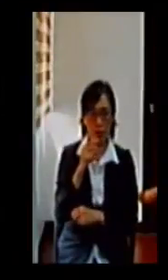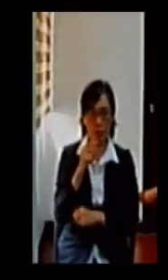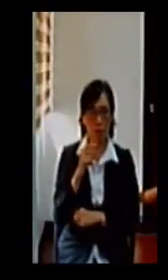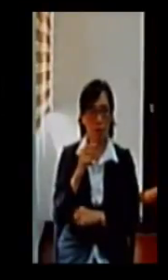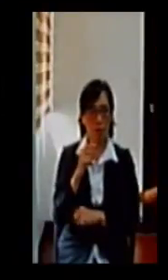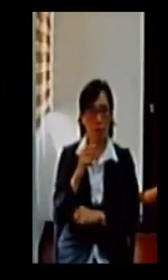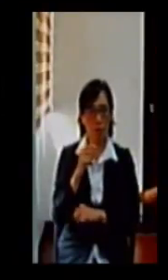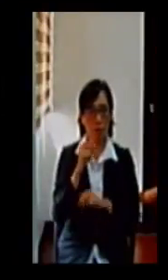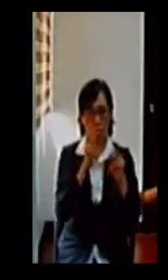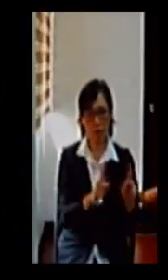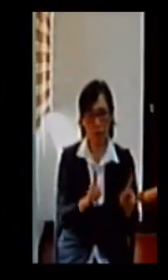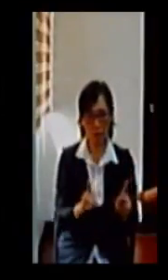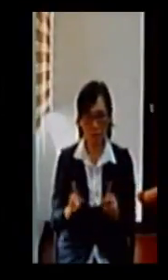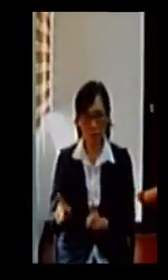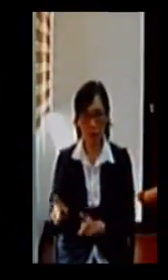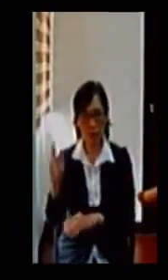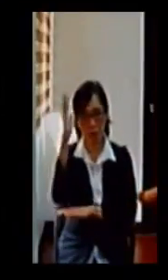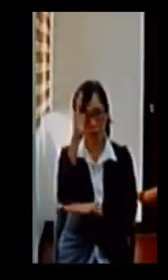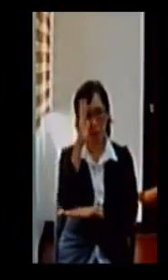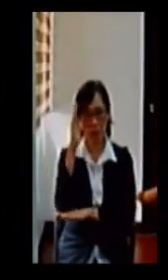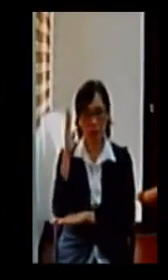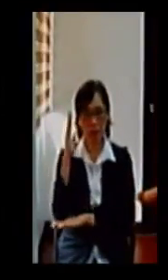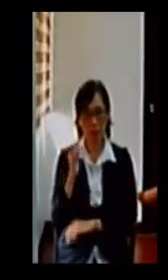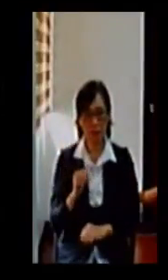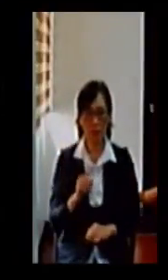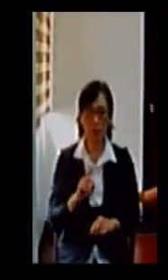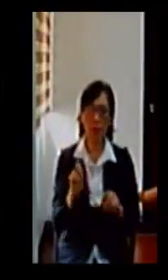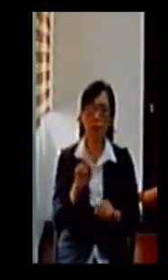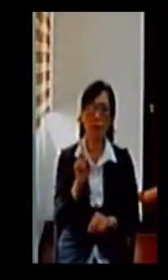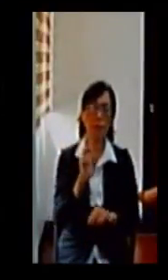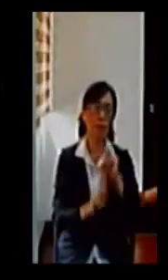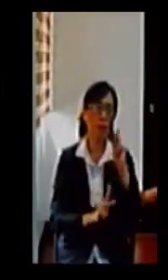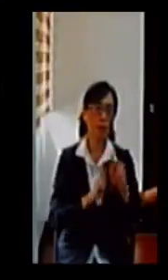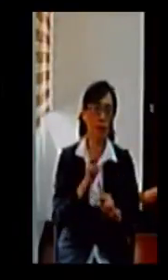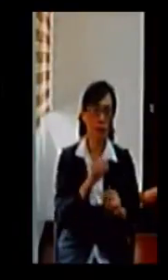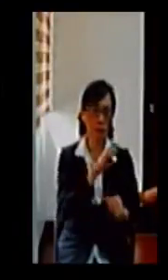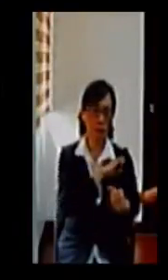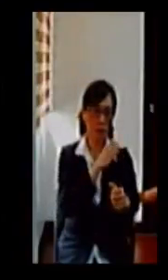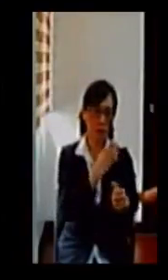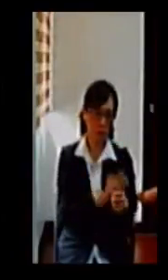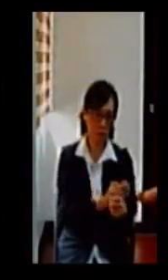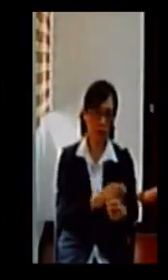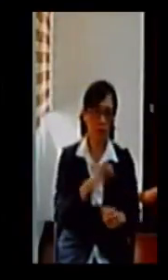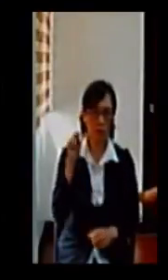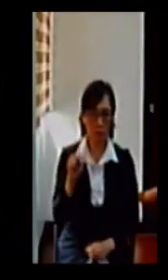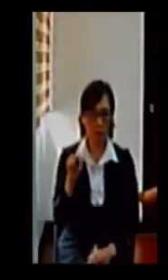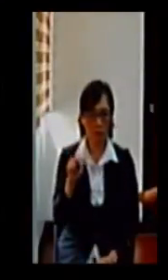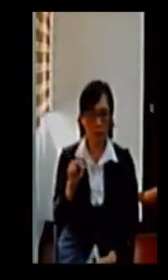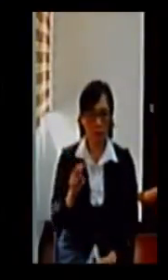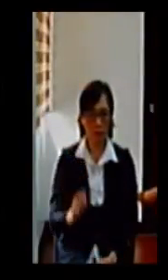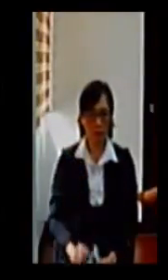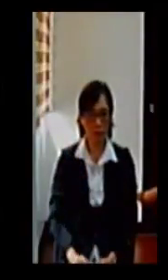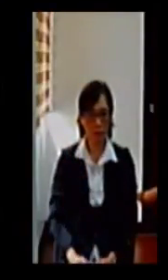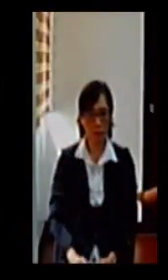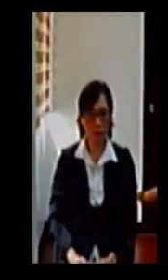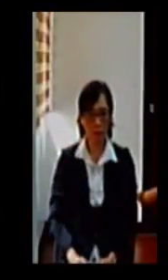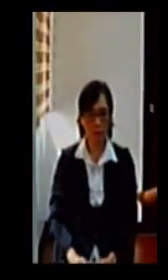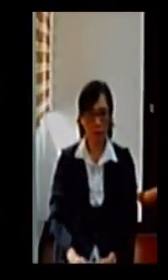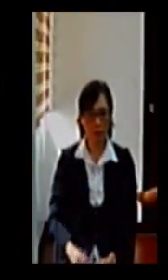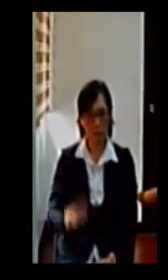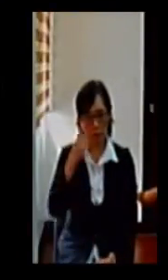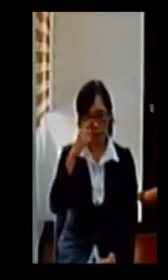the planting of trees, what kind of an effort will be necessary